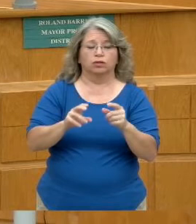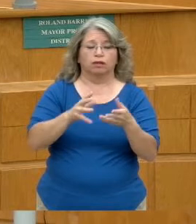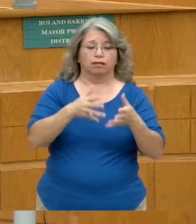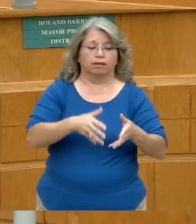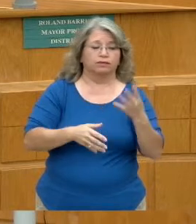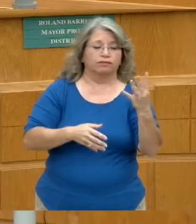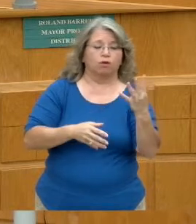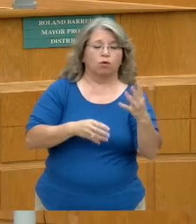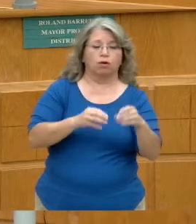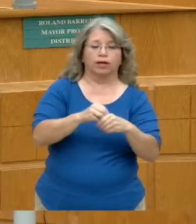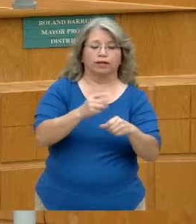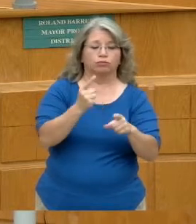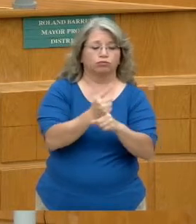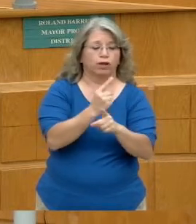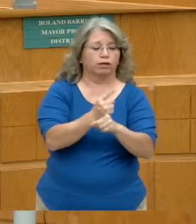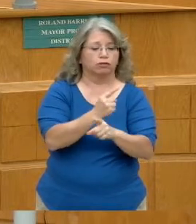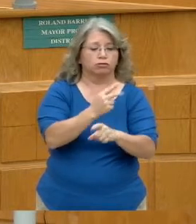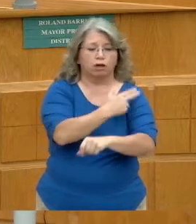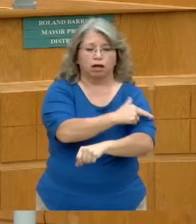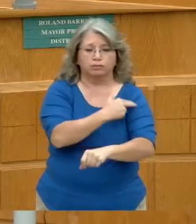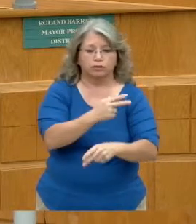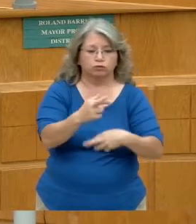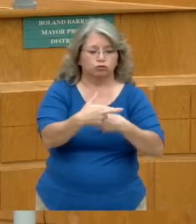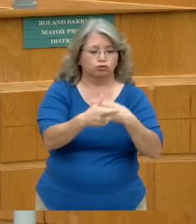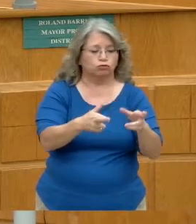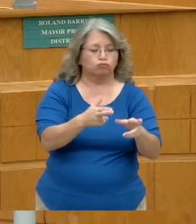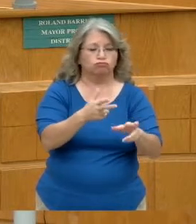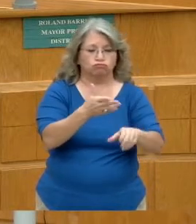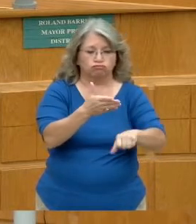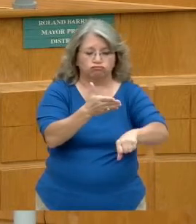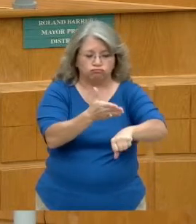are recovering under normal conditions in the hospital.